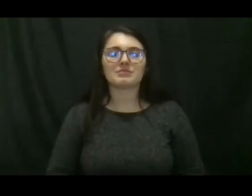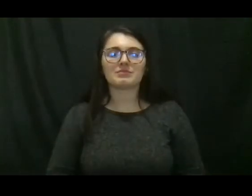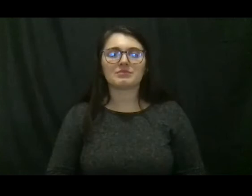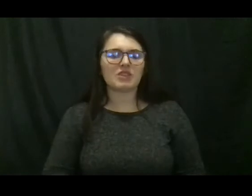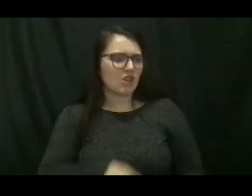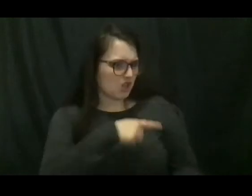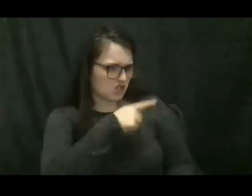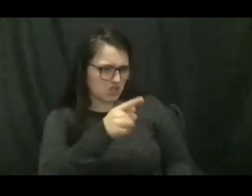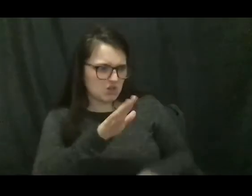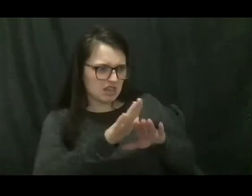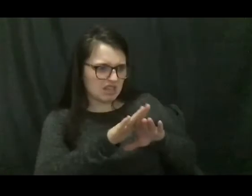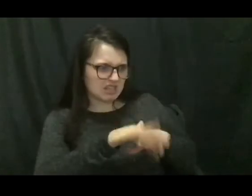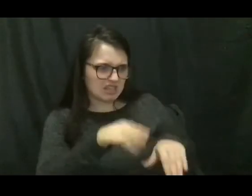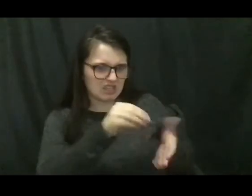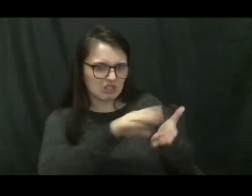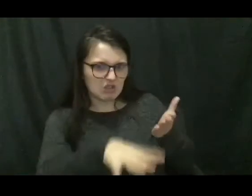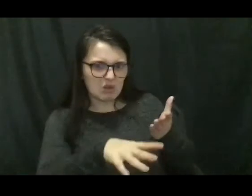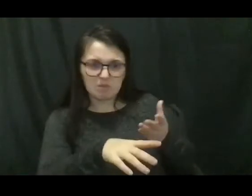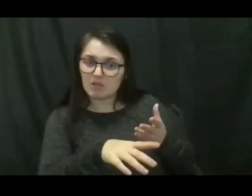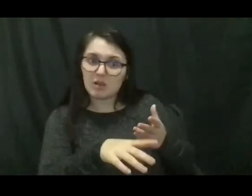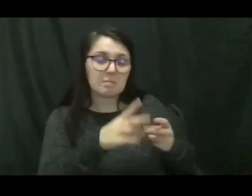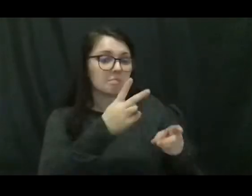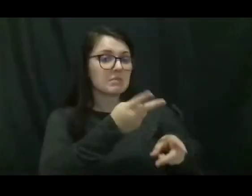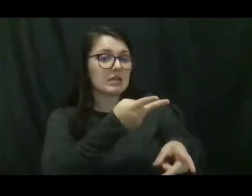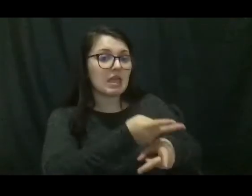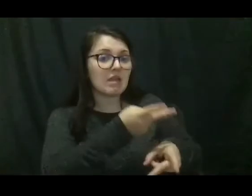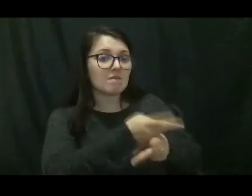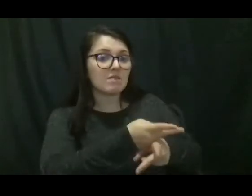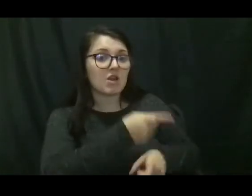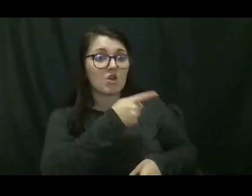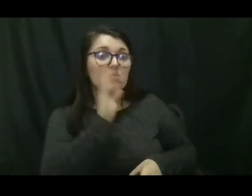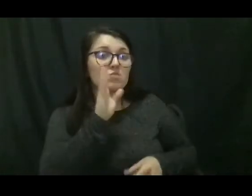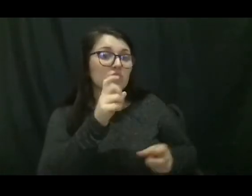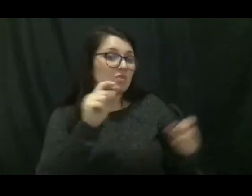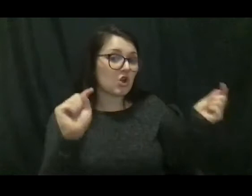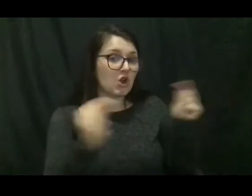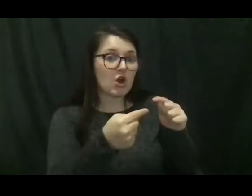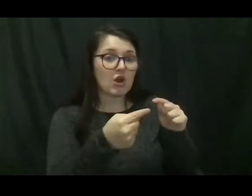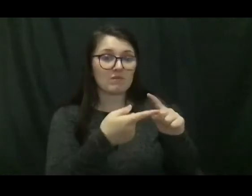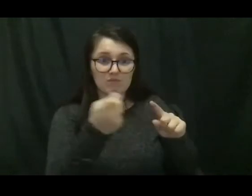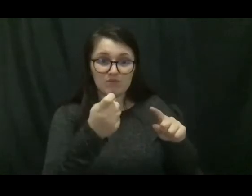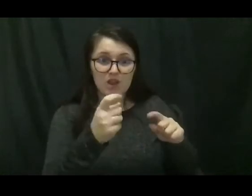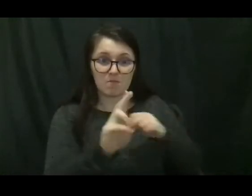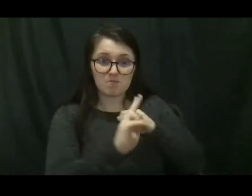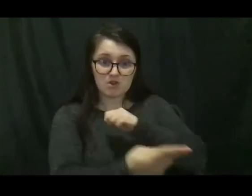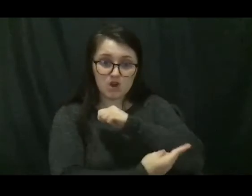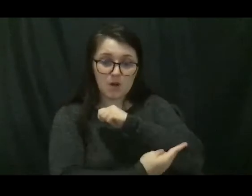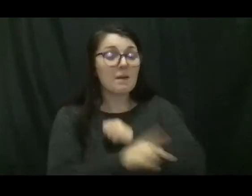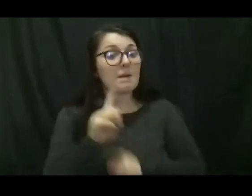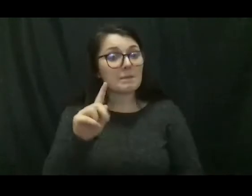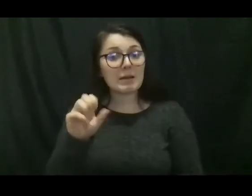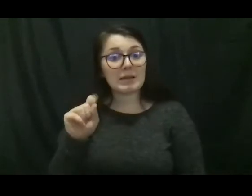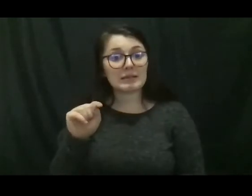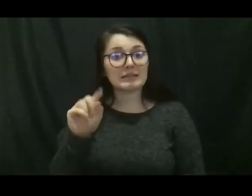better watch out or we'll get cut up from the trash. But it was Steve who got cut up on broken glass and rusted metal when